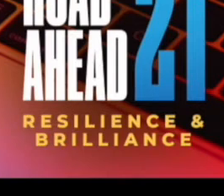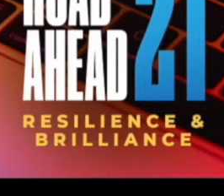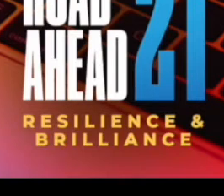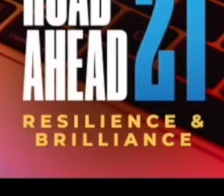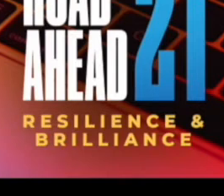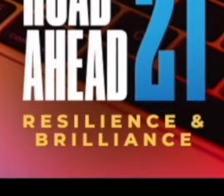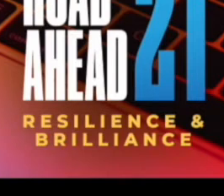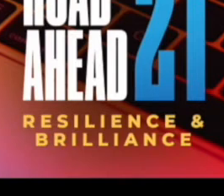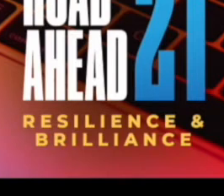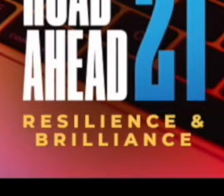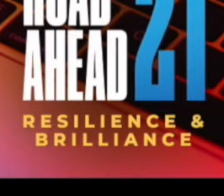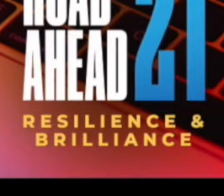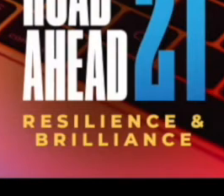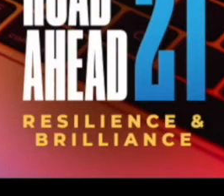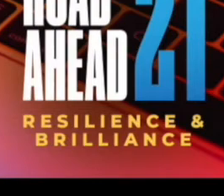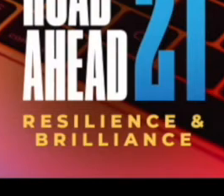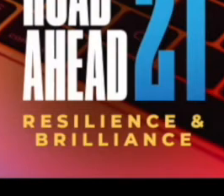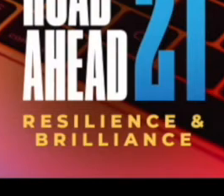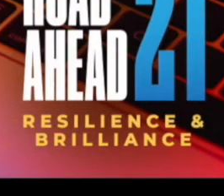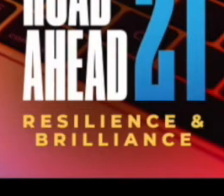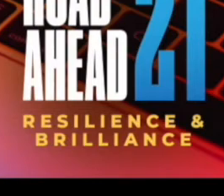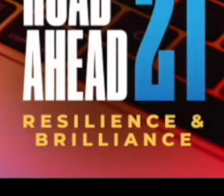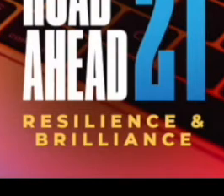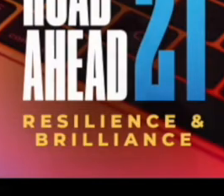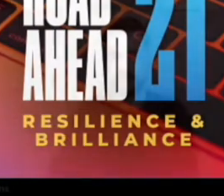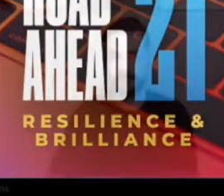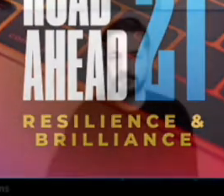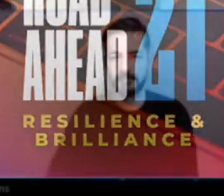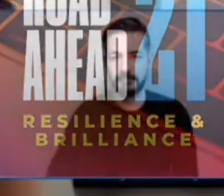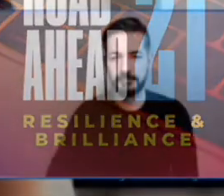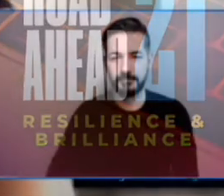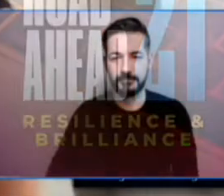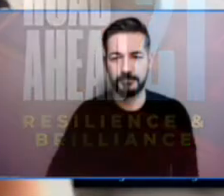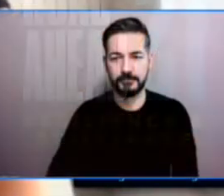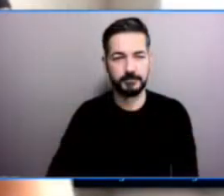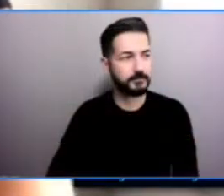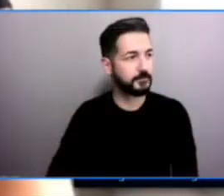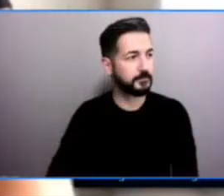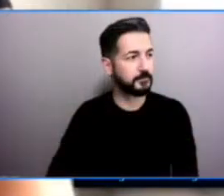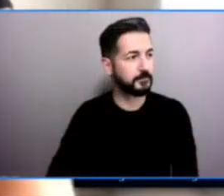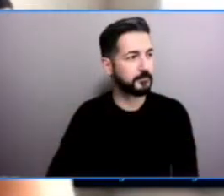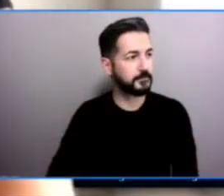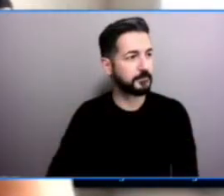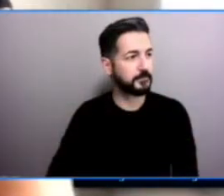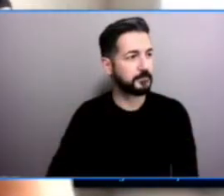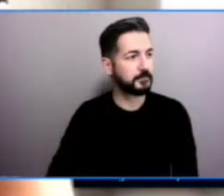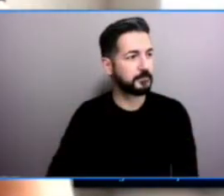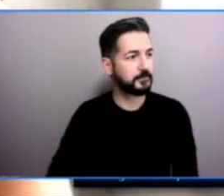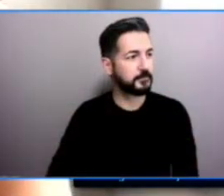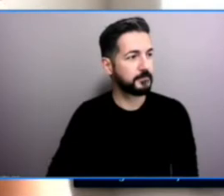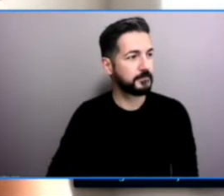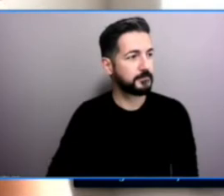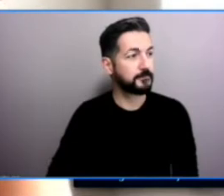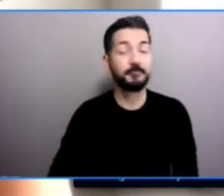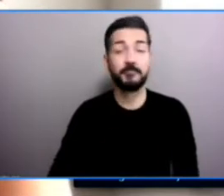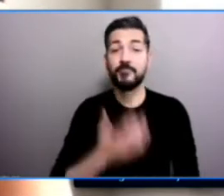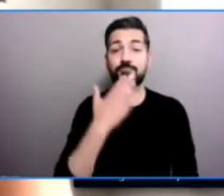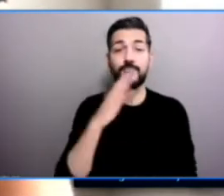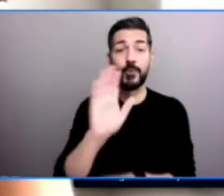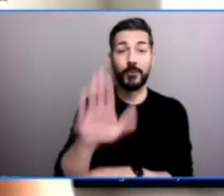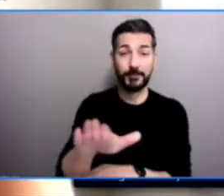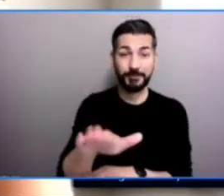send resources. We need to give people what they want in Nebraska because the people want it. Help